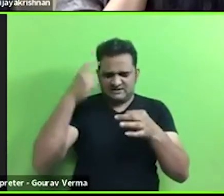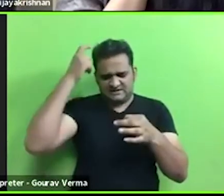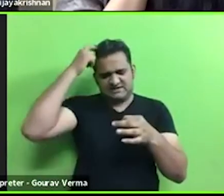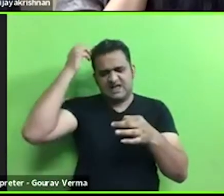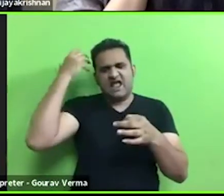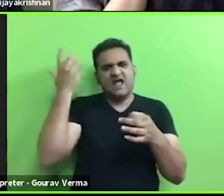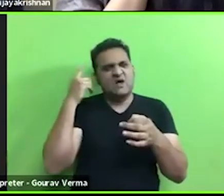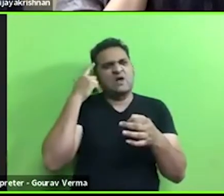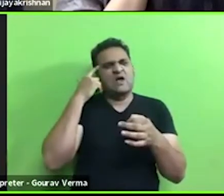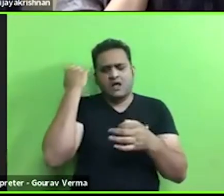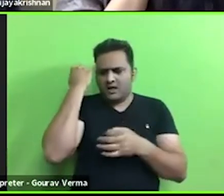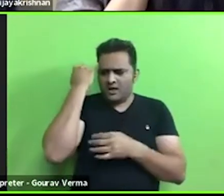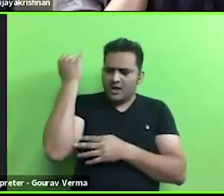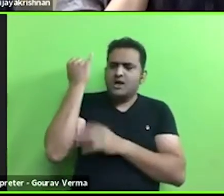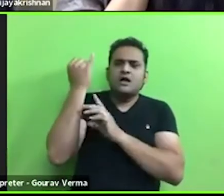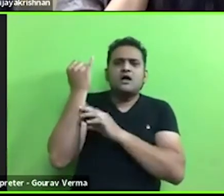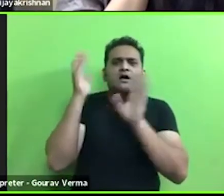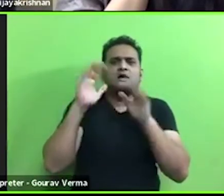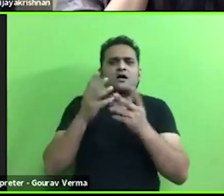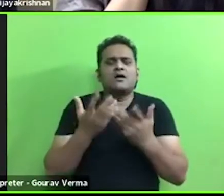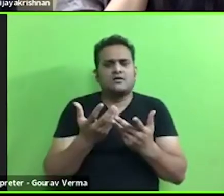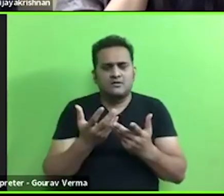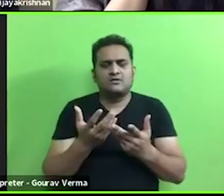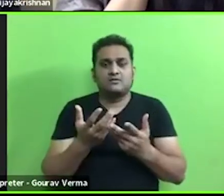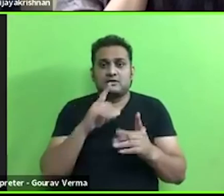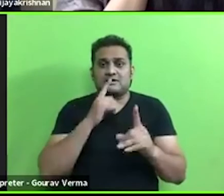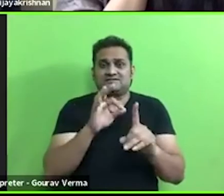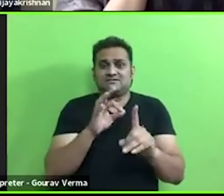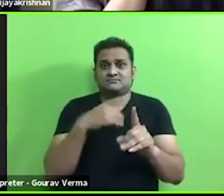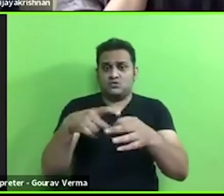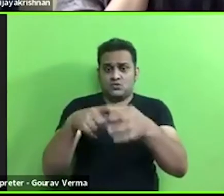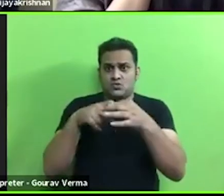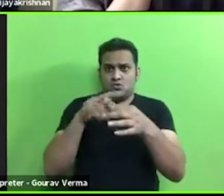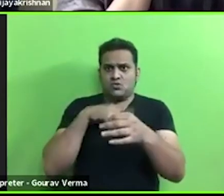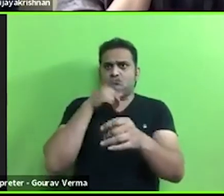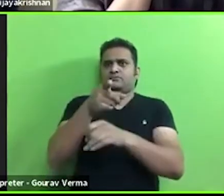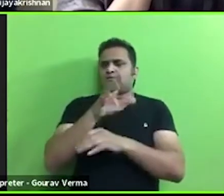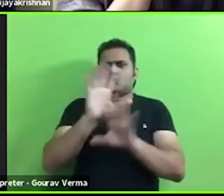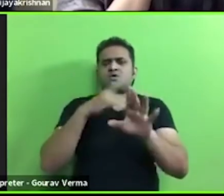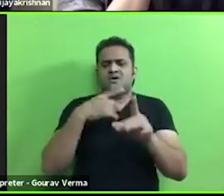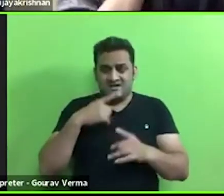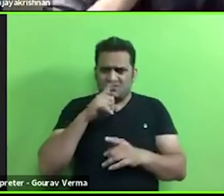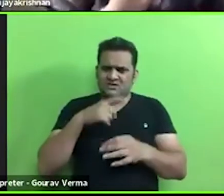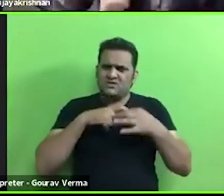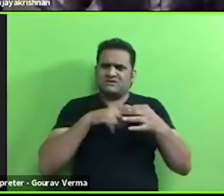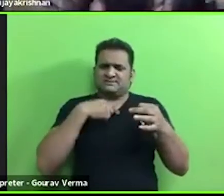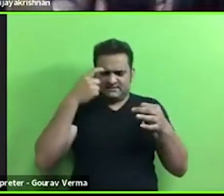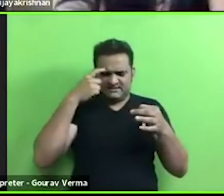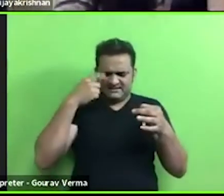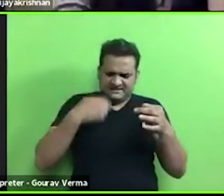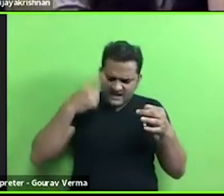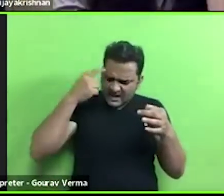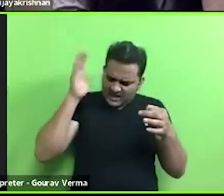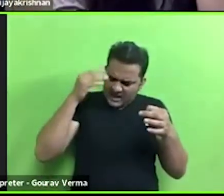is that idea, me wanting to, I'm not putting this on the questioner, but if I ask the question, I would think of that of myself. That we